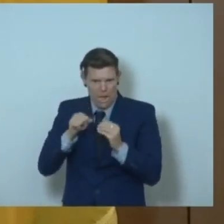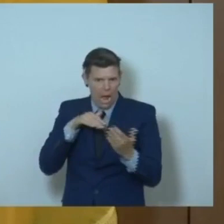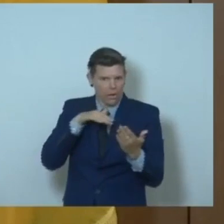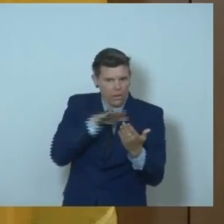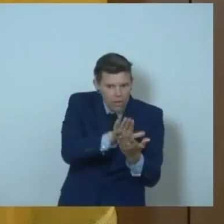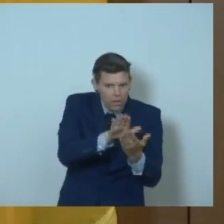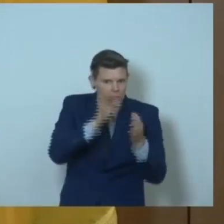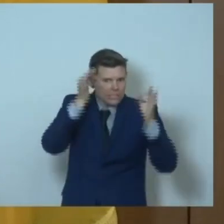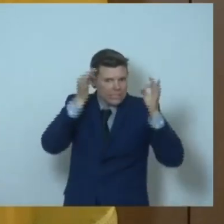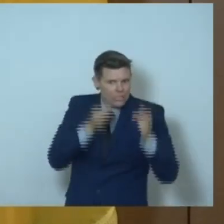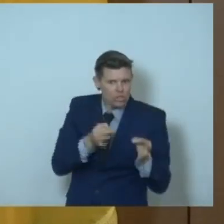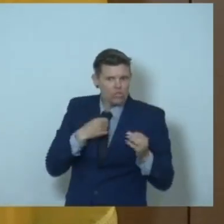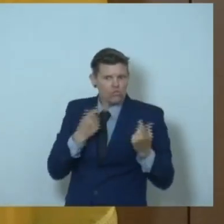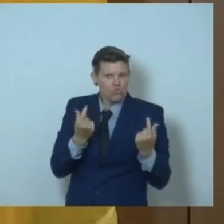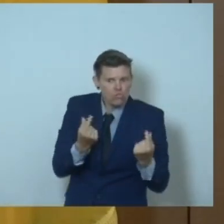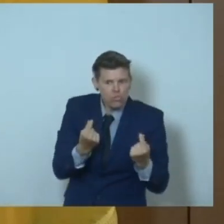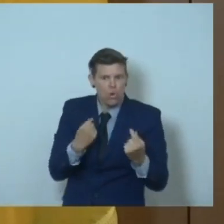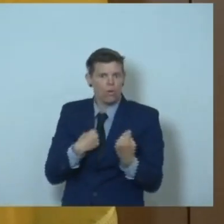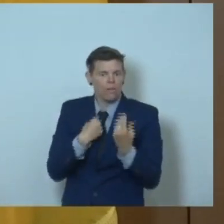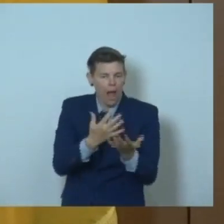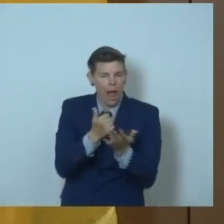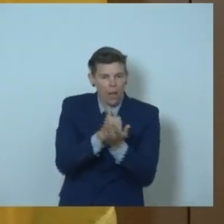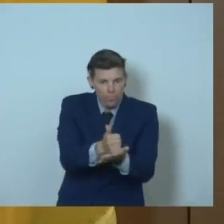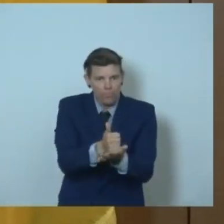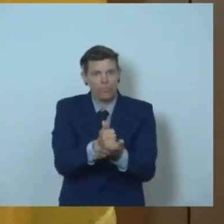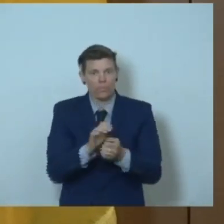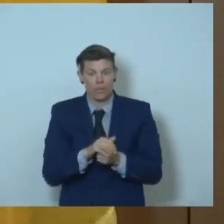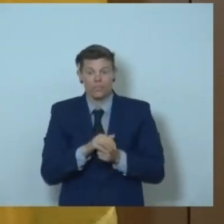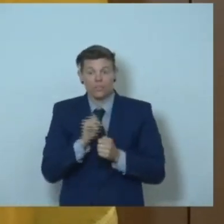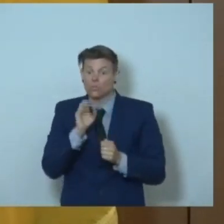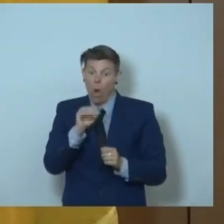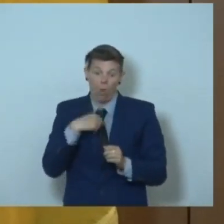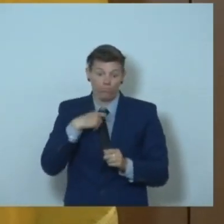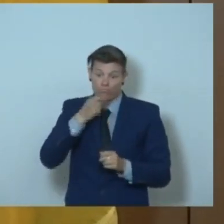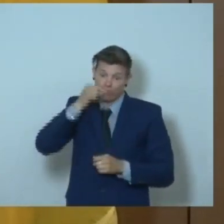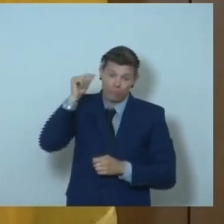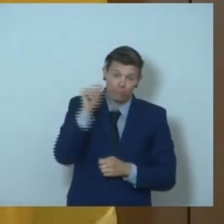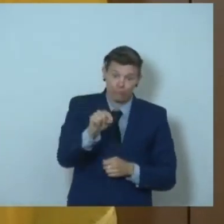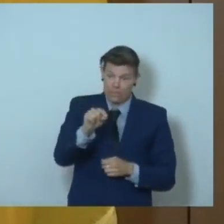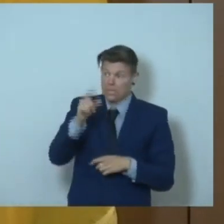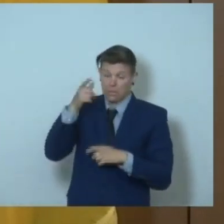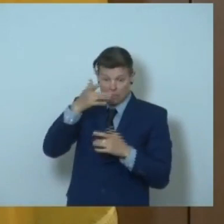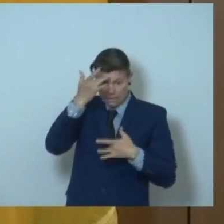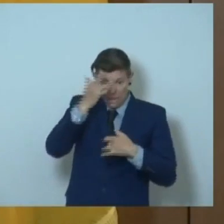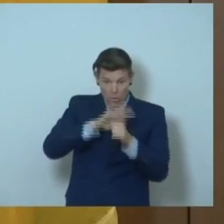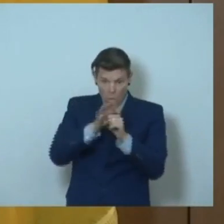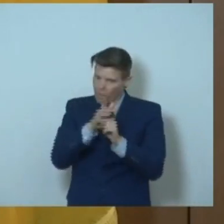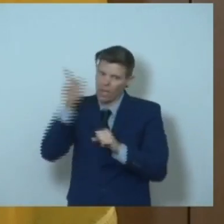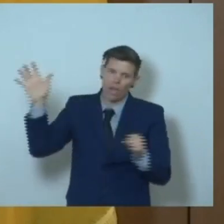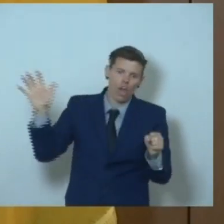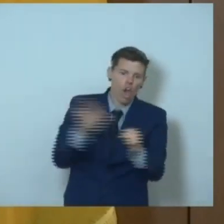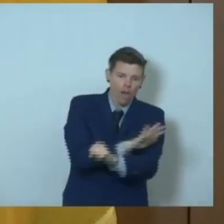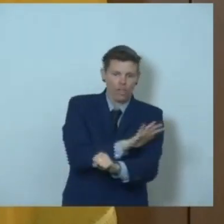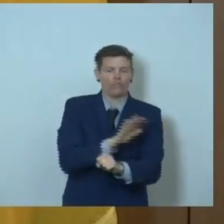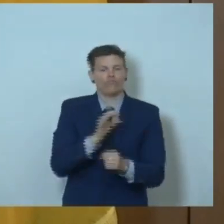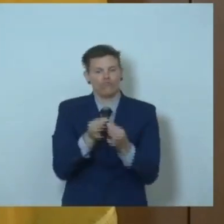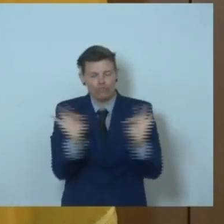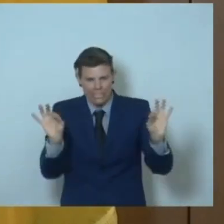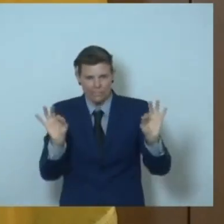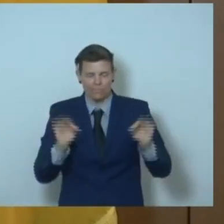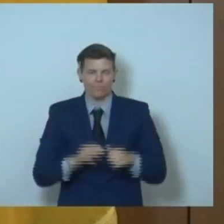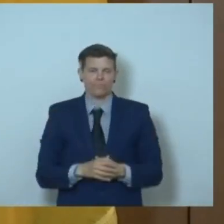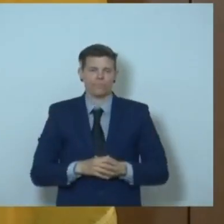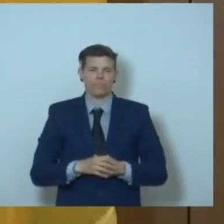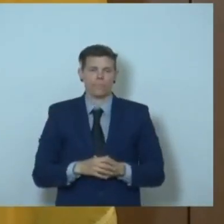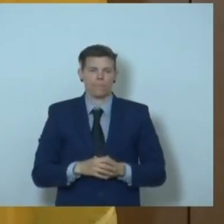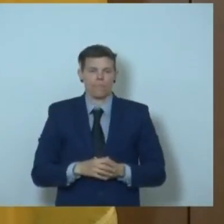in a pandemic that should, frankly, be covered. I don't have enough information to tell you that we've got the opportunities to